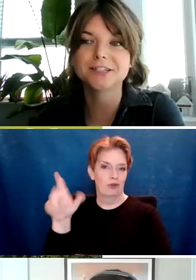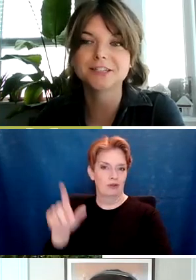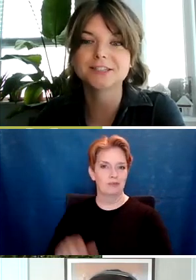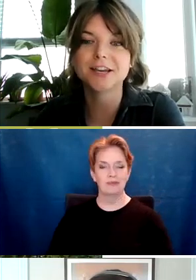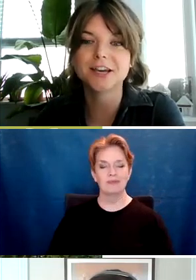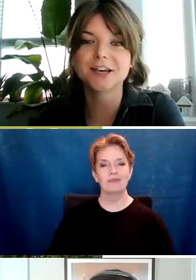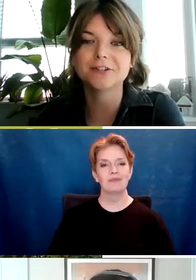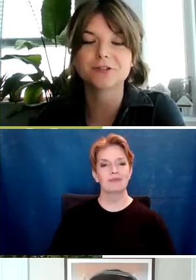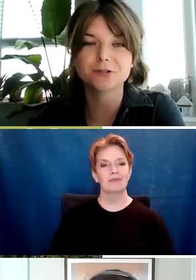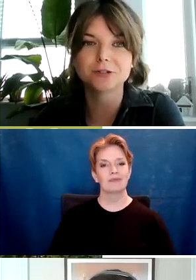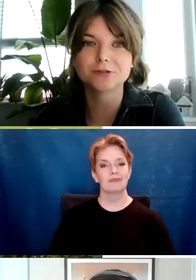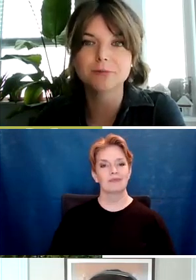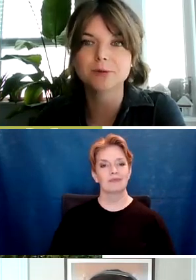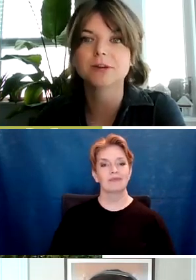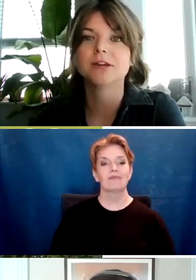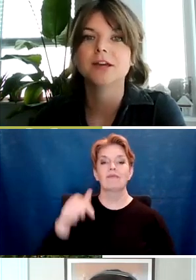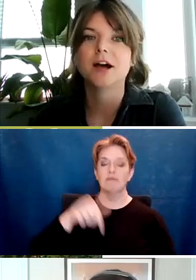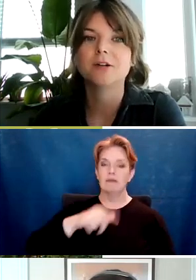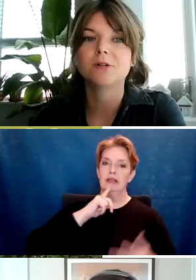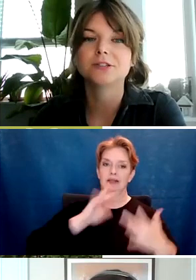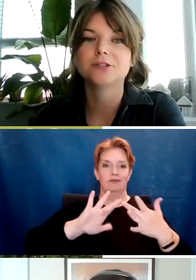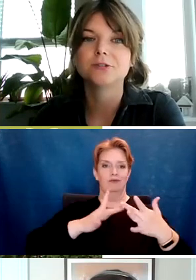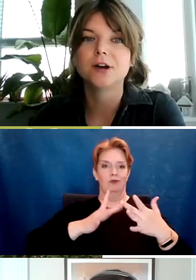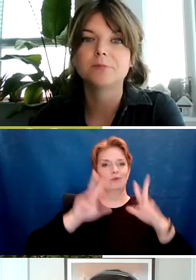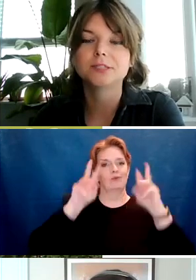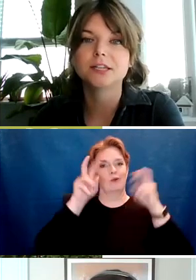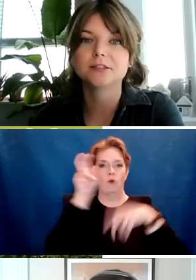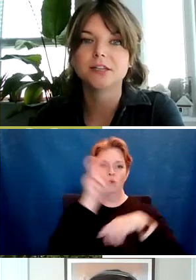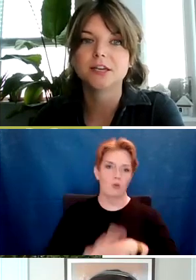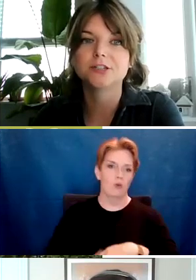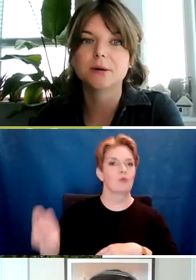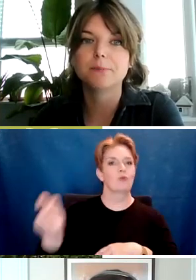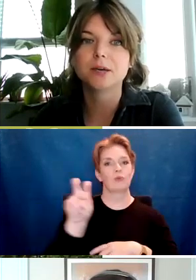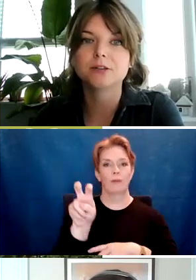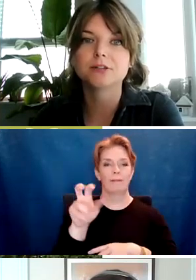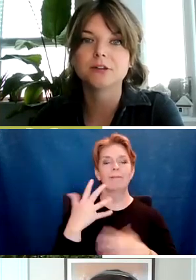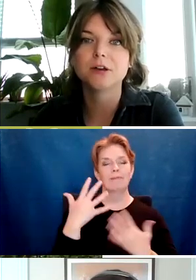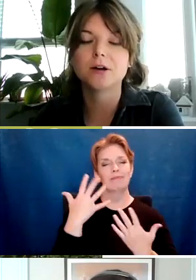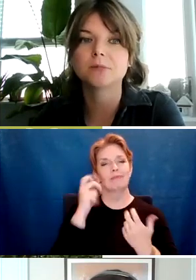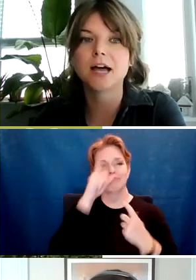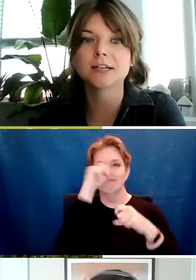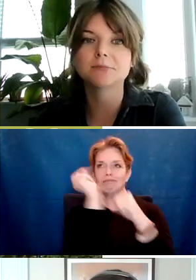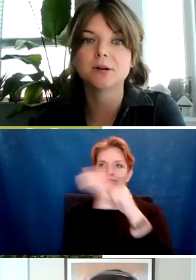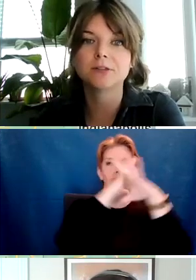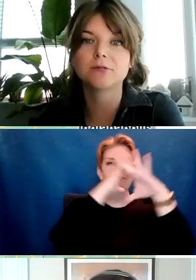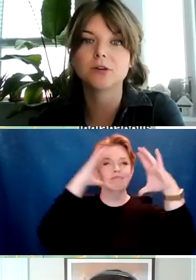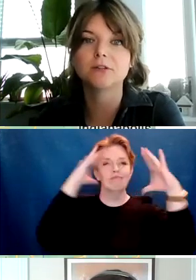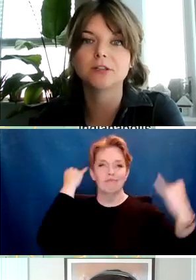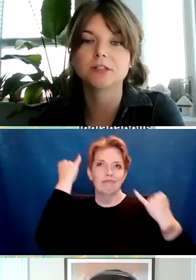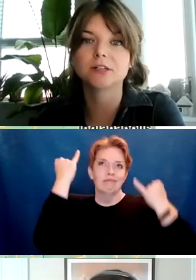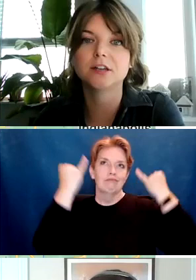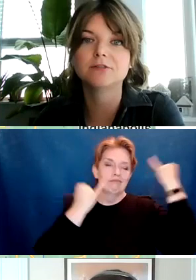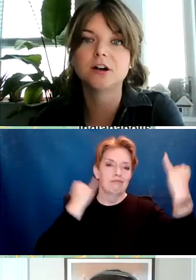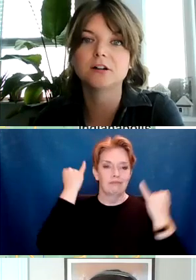Because this is a virtual road trip, I want to help set the stage a bit. Last month,